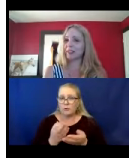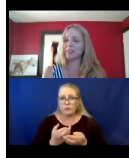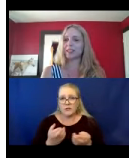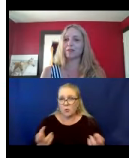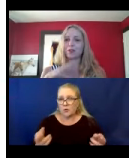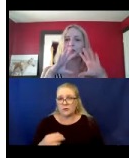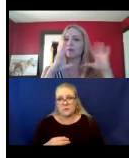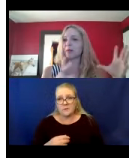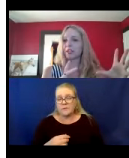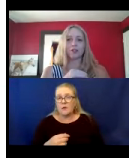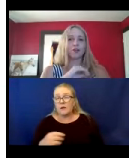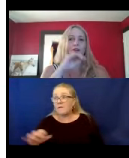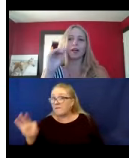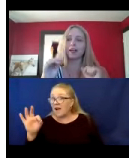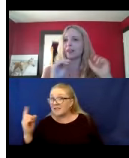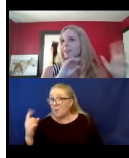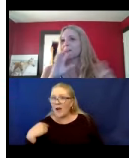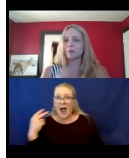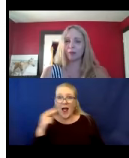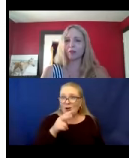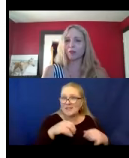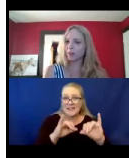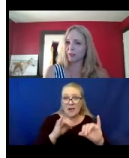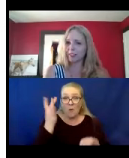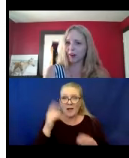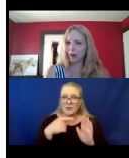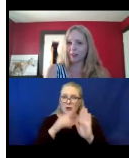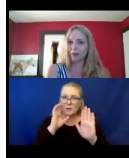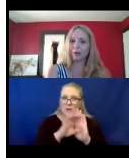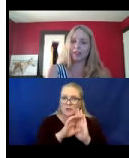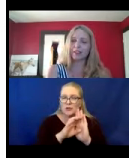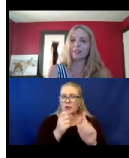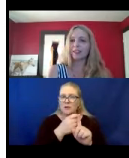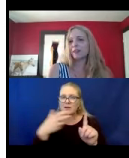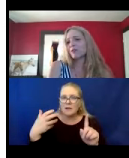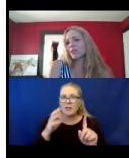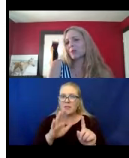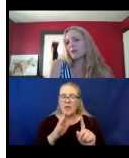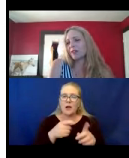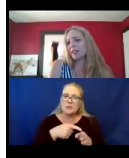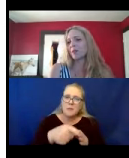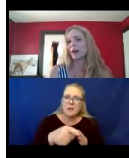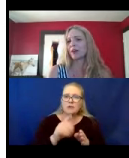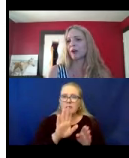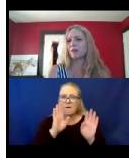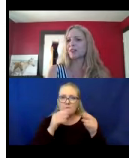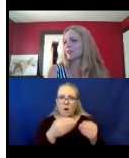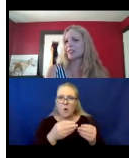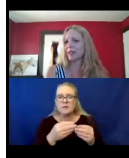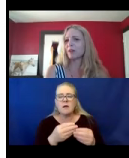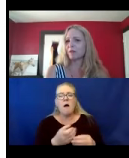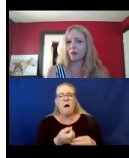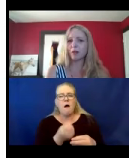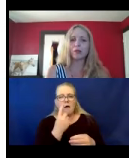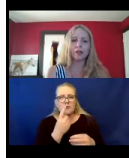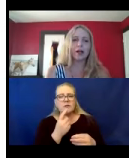there because it gives you sort of a picture and kind of talks about what their specialties are and their focus, gives you a little bit of feeling about them rather than just a